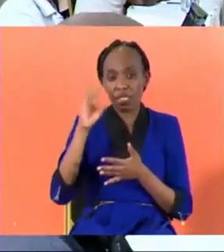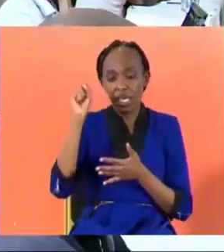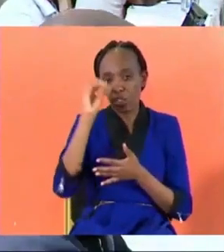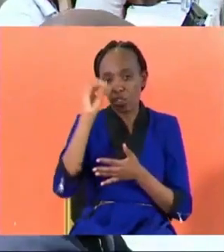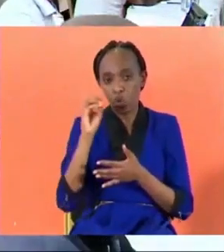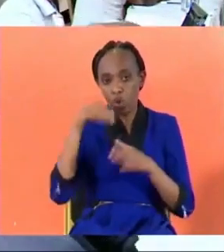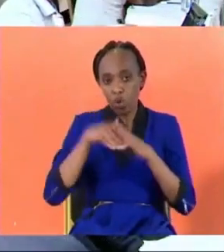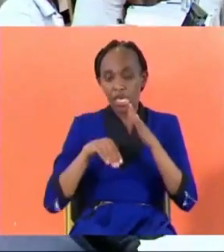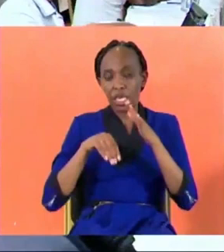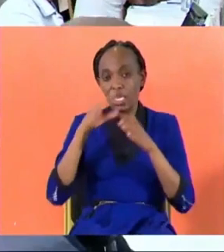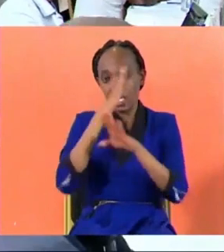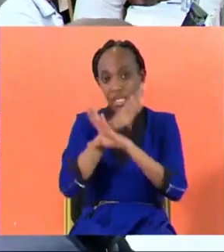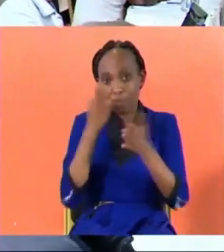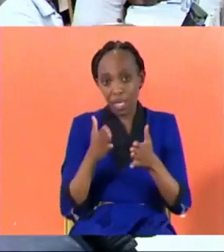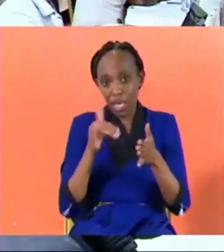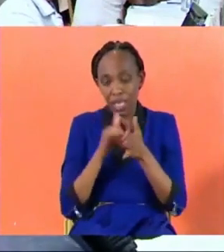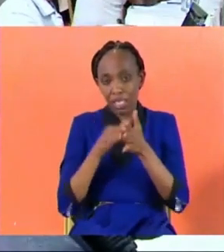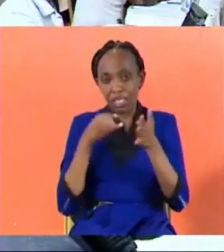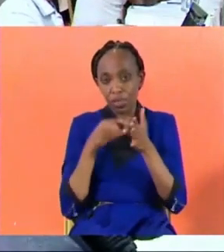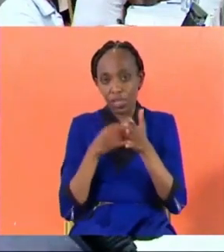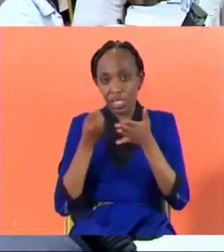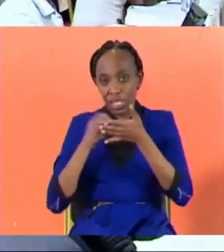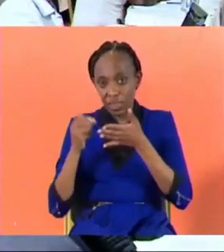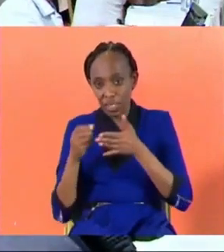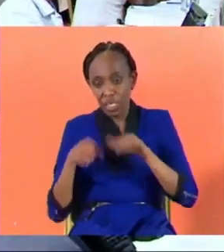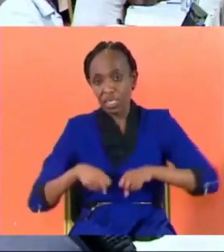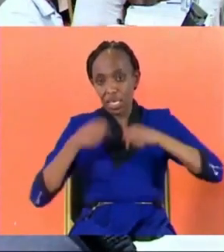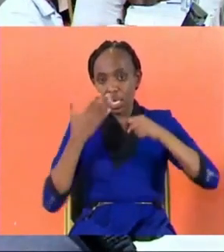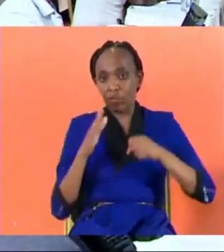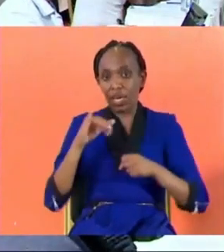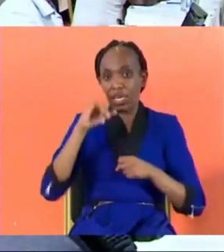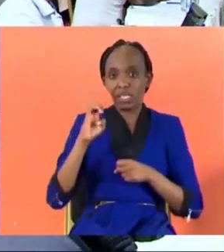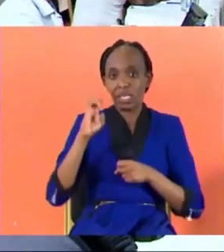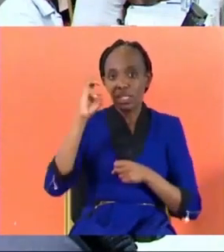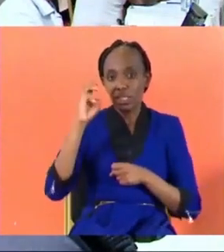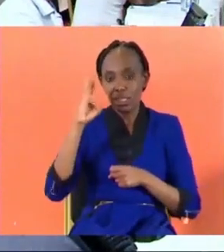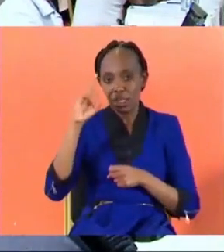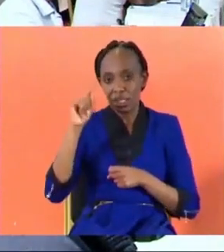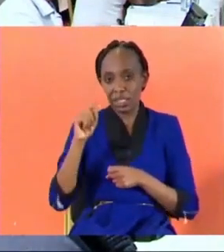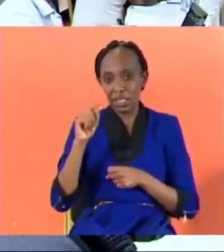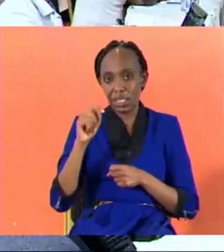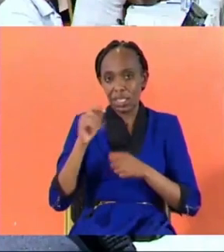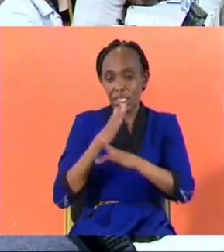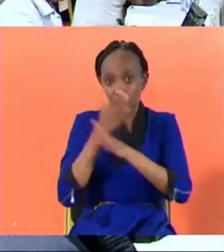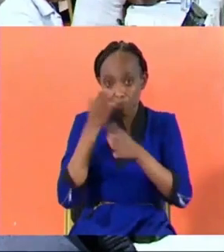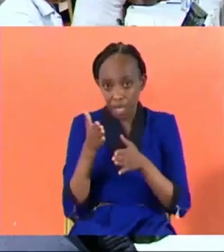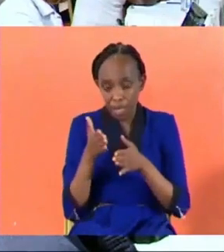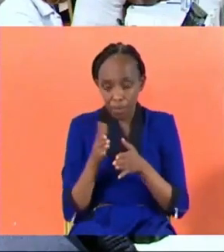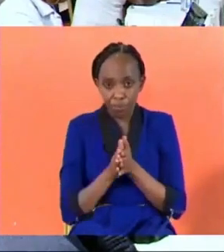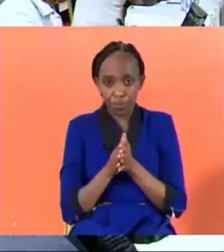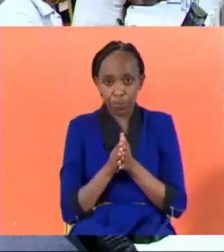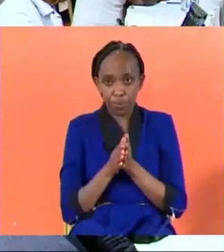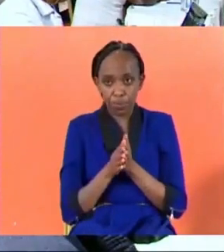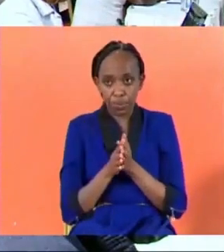Zambia, which CATS is a secretariat. It's chaired by JCTR here in Zambia, the Jesuit Center for